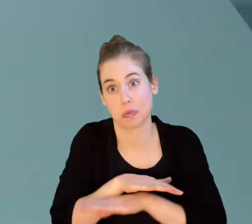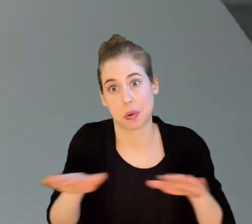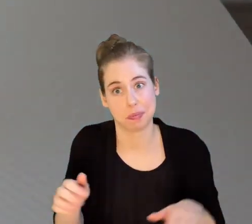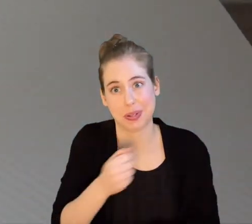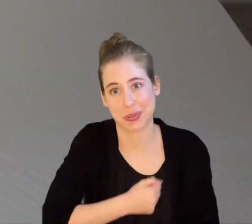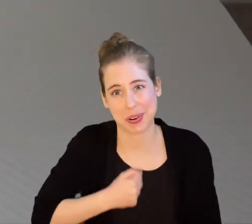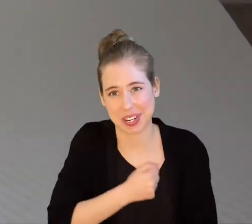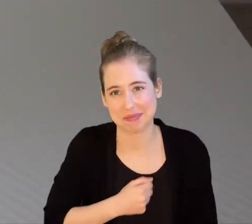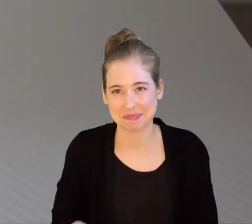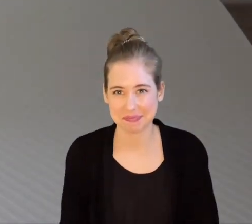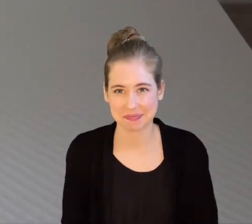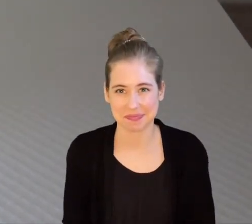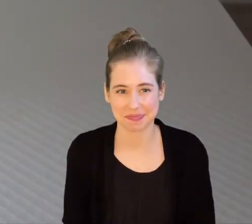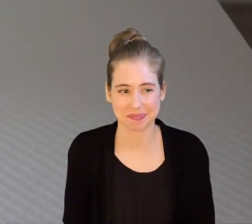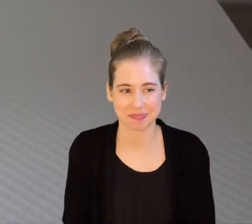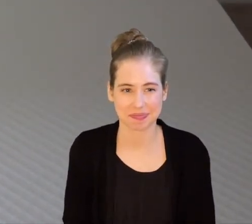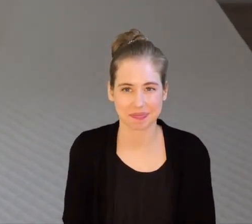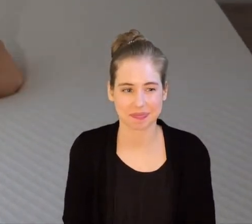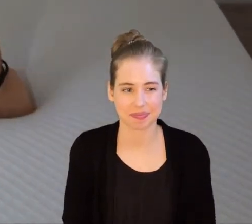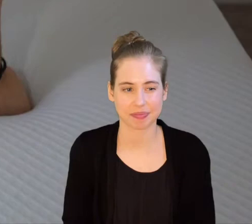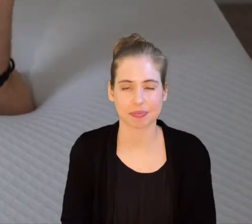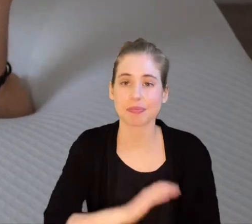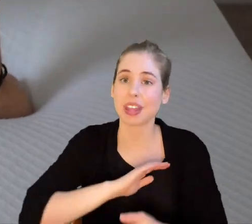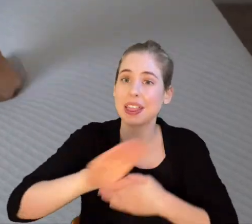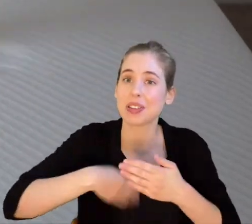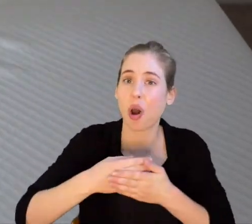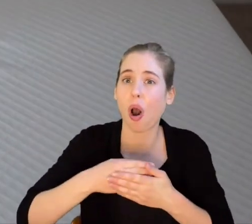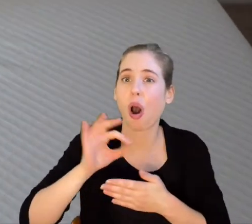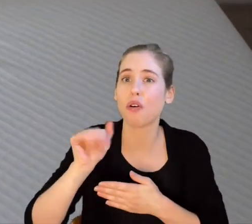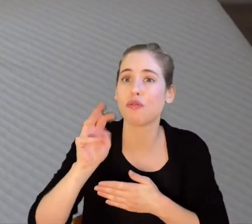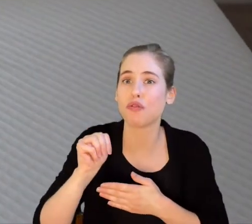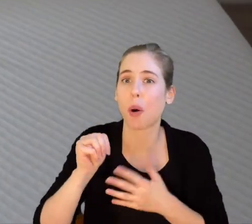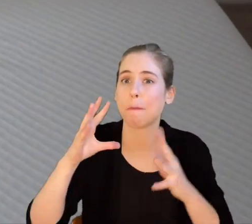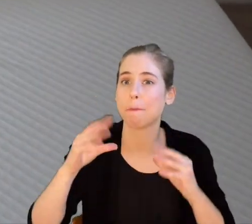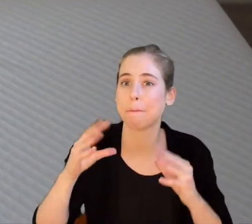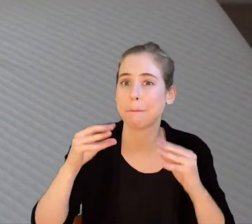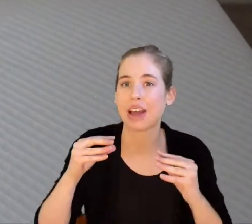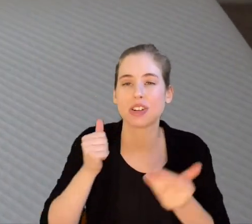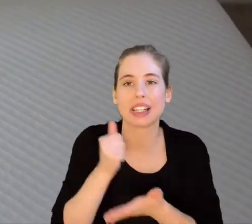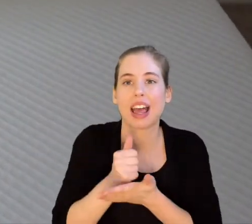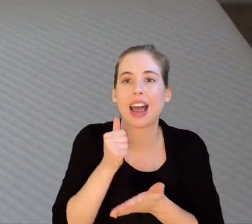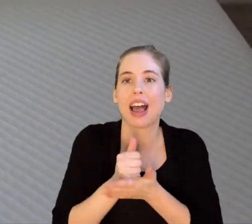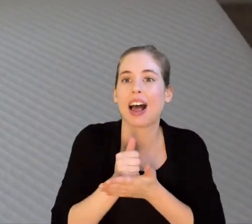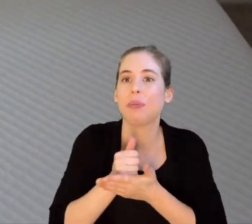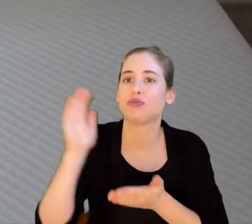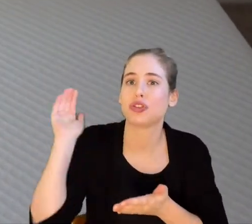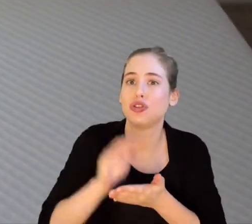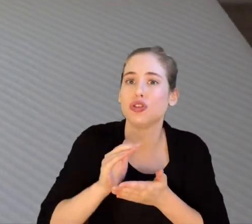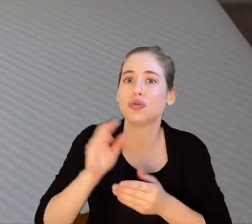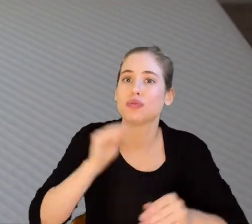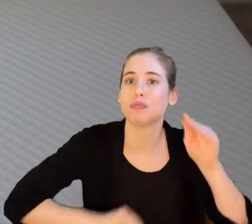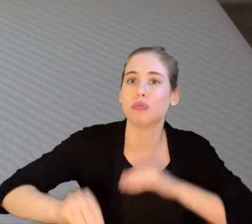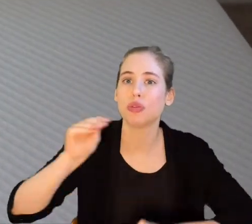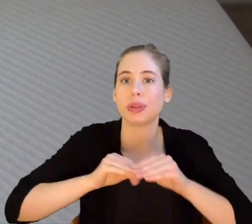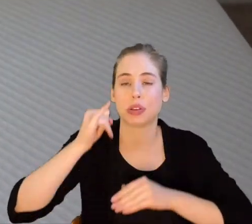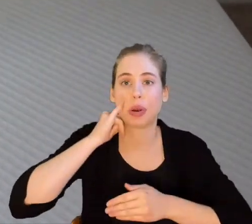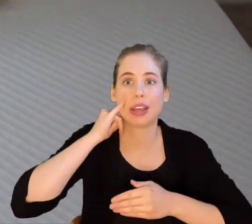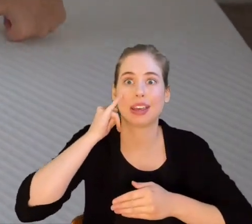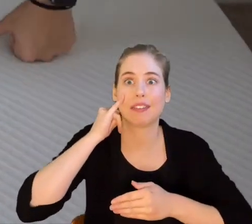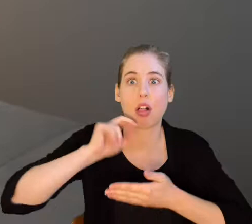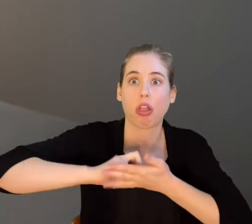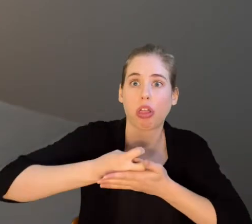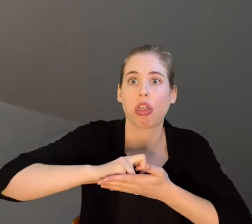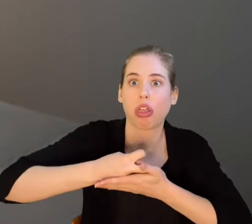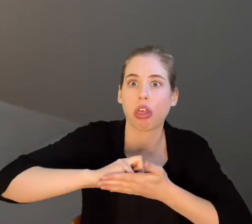This all foam mattress dampens movement, making it ideal for those of you that share a bed with a partner or kids or even